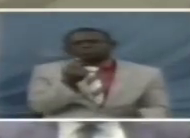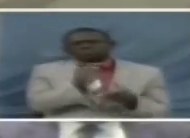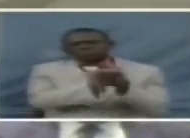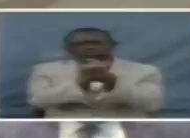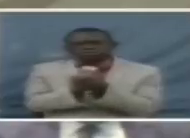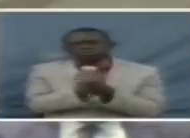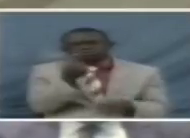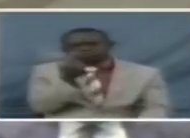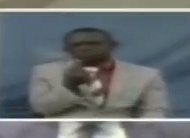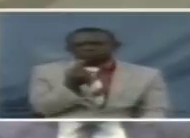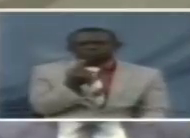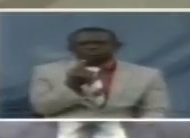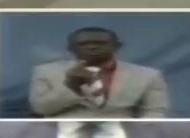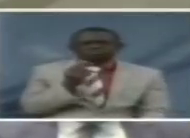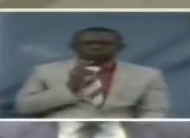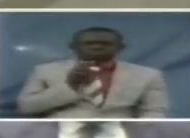We are one.